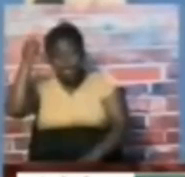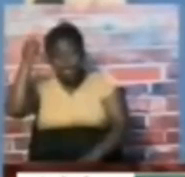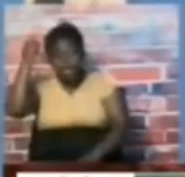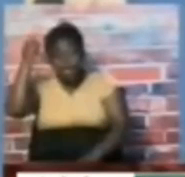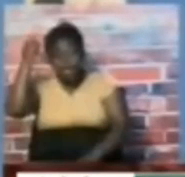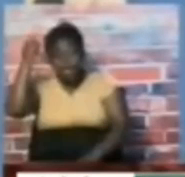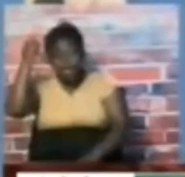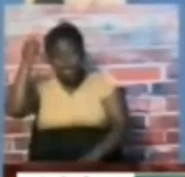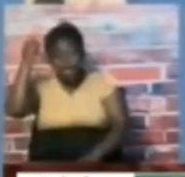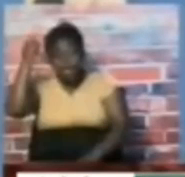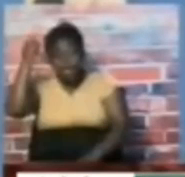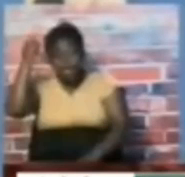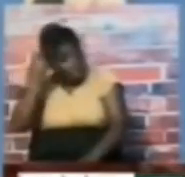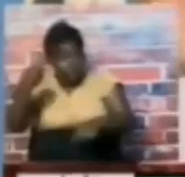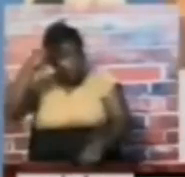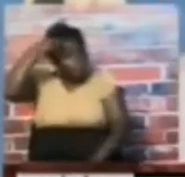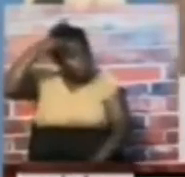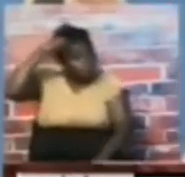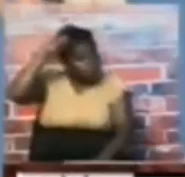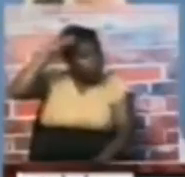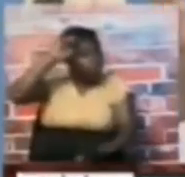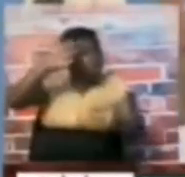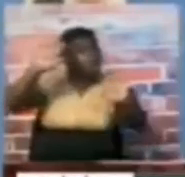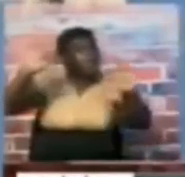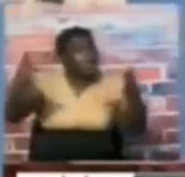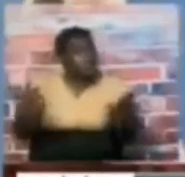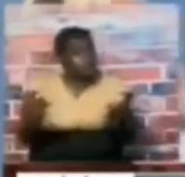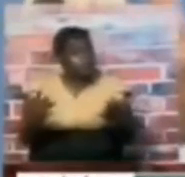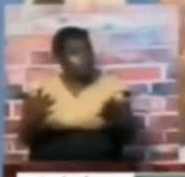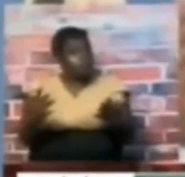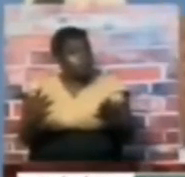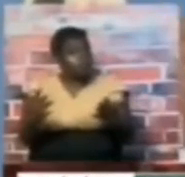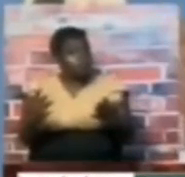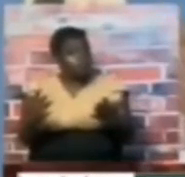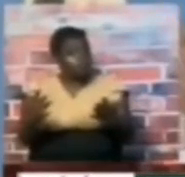if you try to walk on it, then how will you keep the distance?